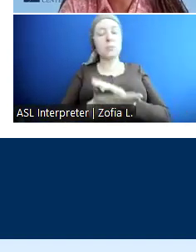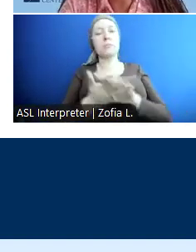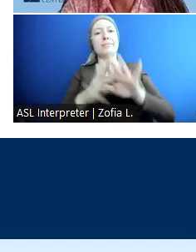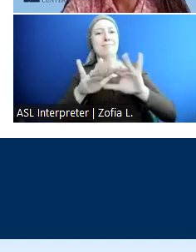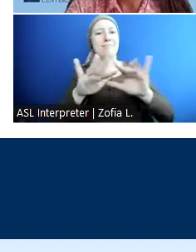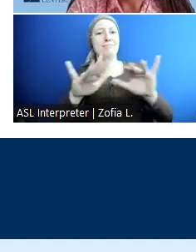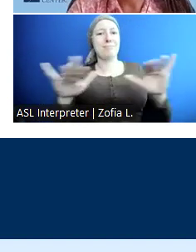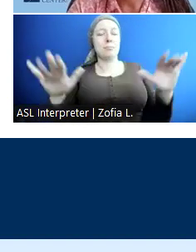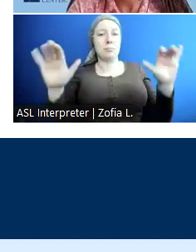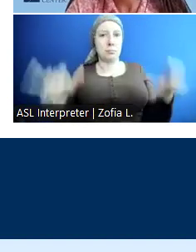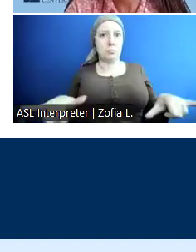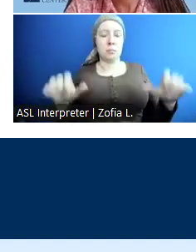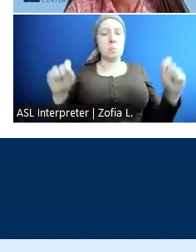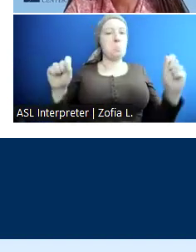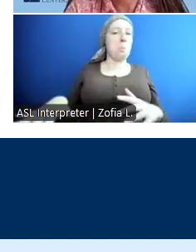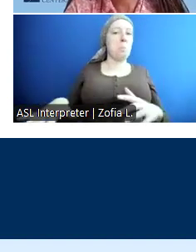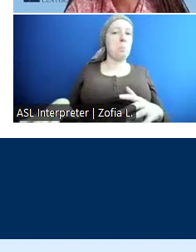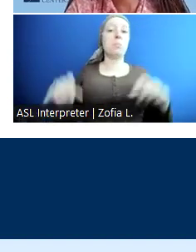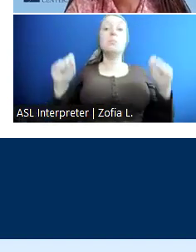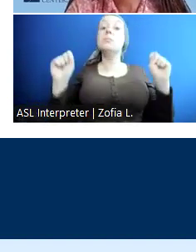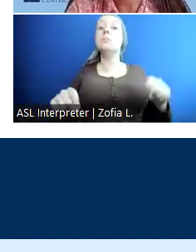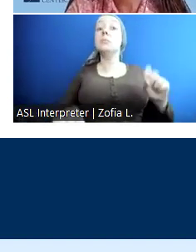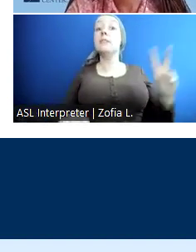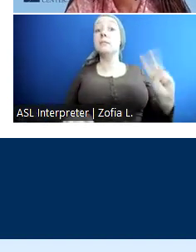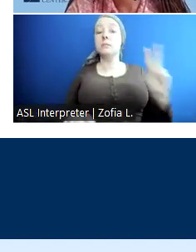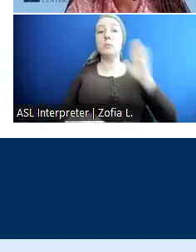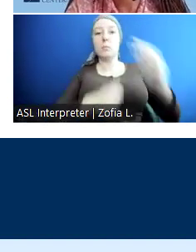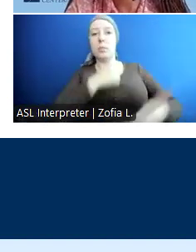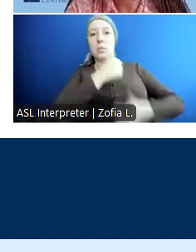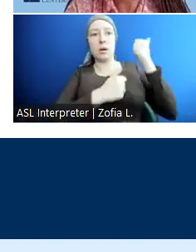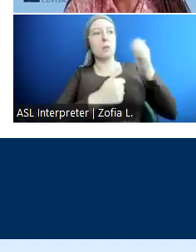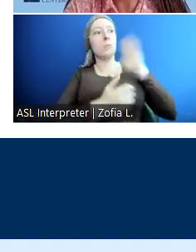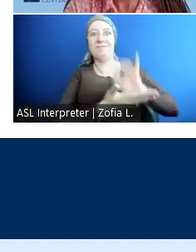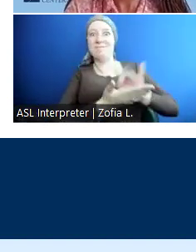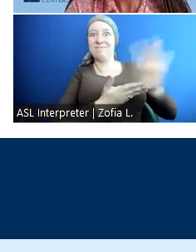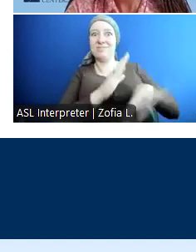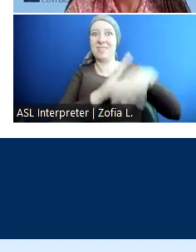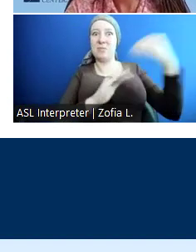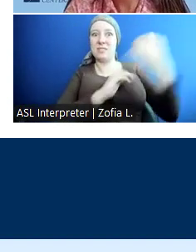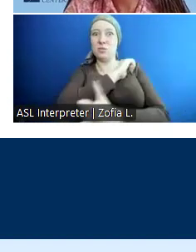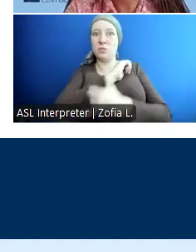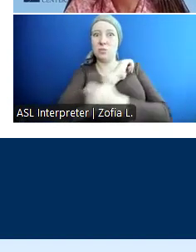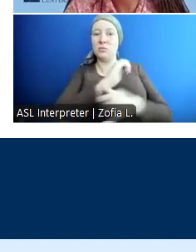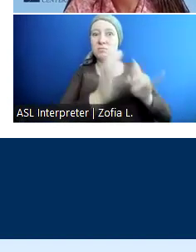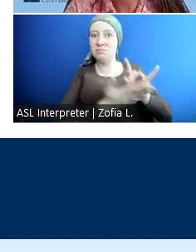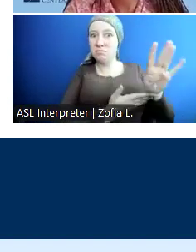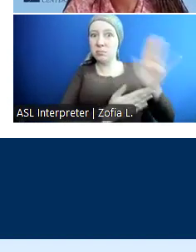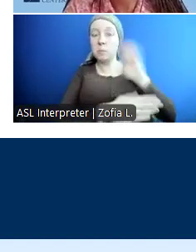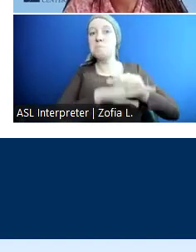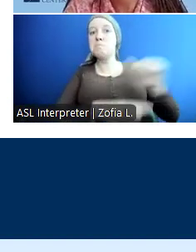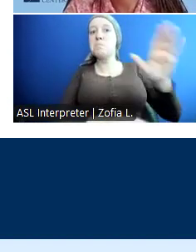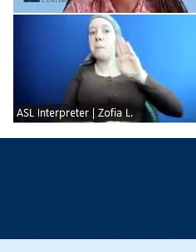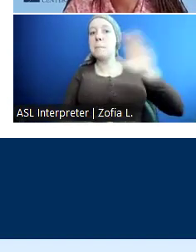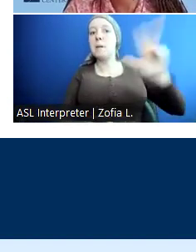nature. Potential victims are sometimes threatened with deportation and told that they might be sent back